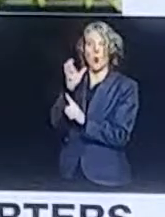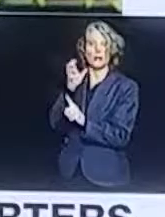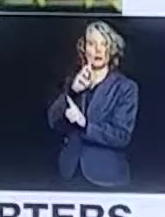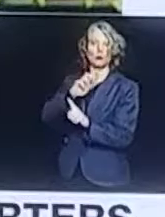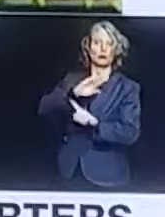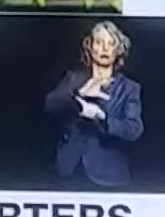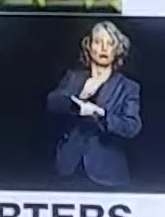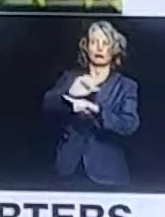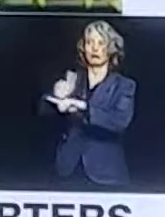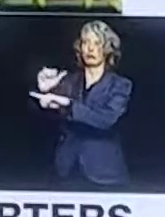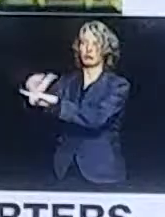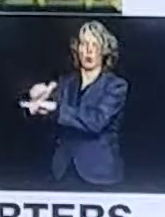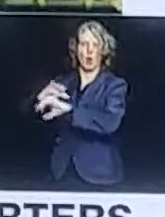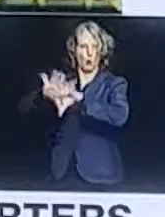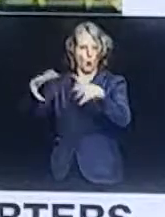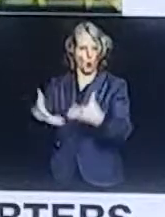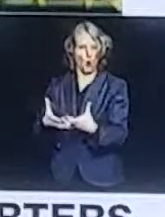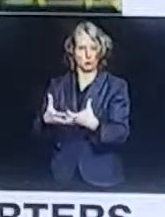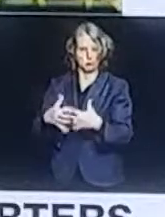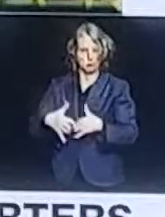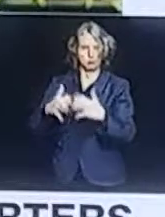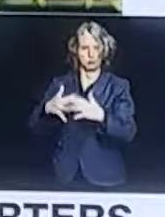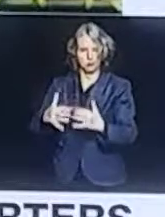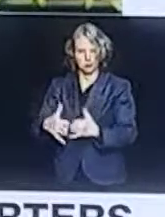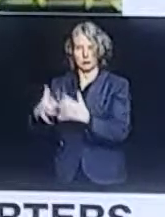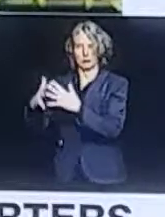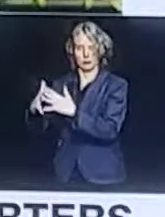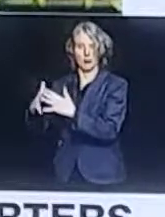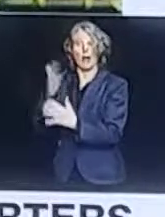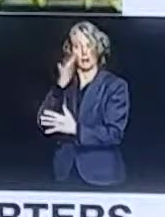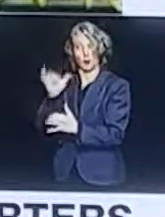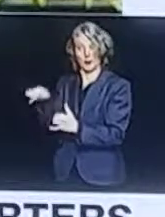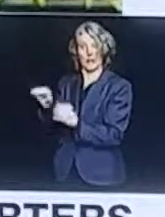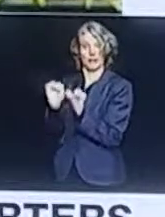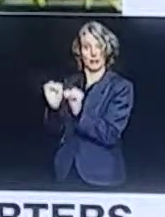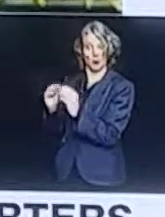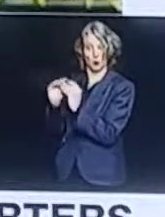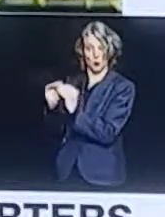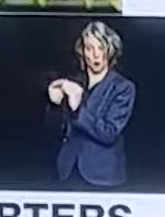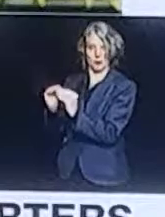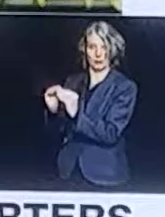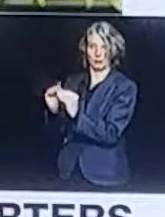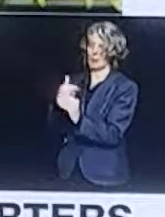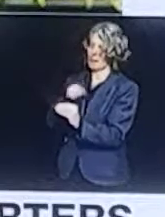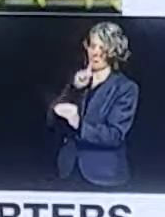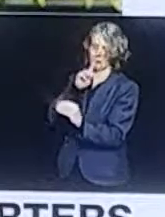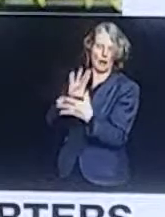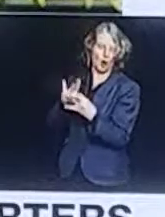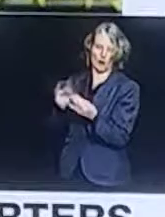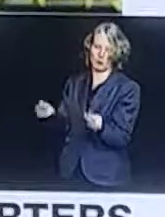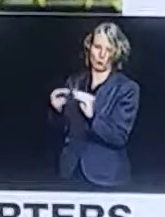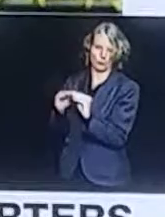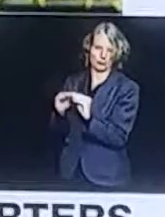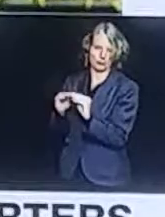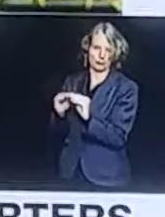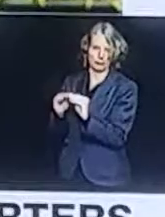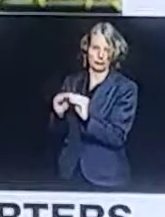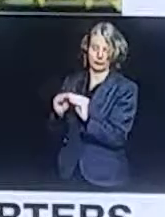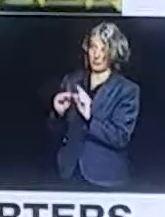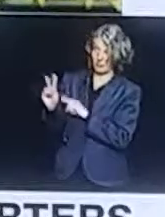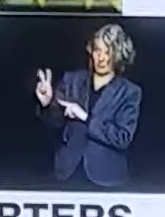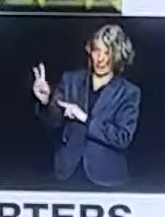the world. I know that discussions continue to be ongoing, and I won't make any further comments on that. Follow